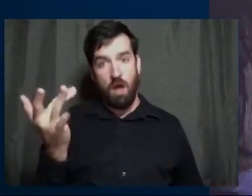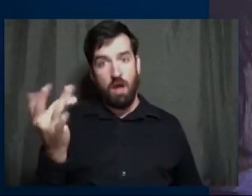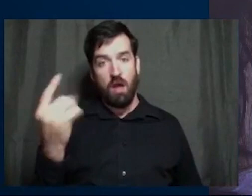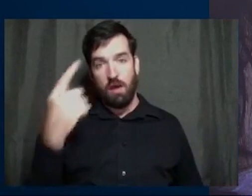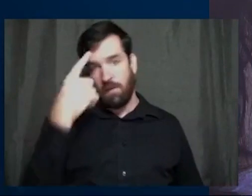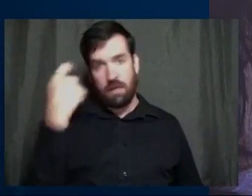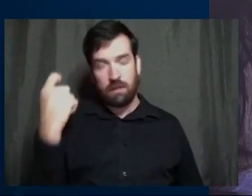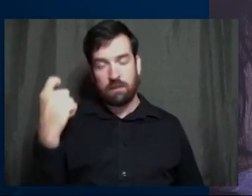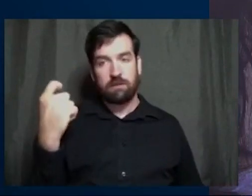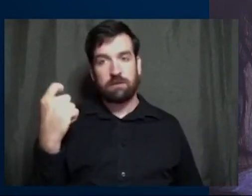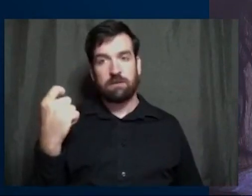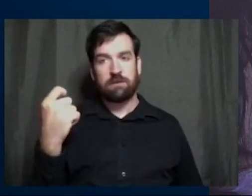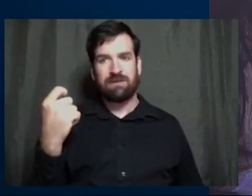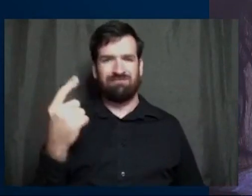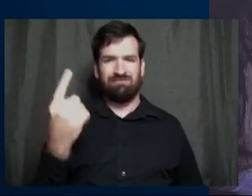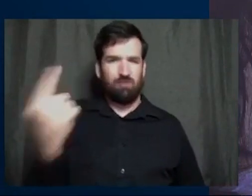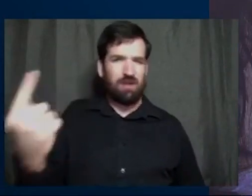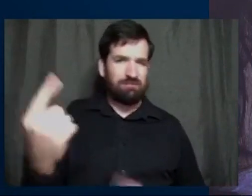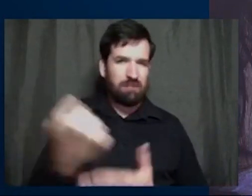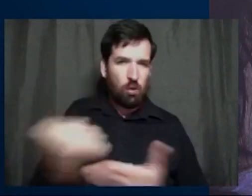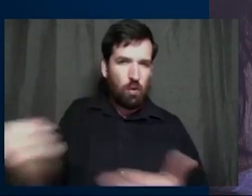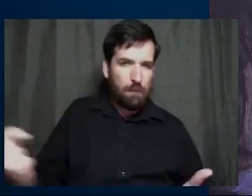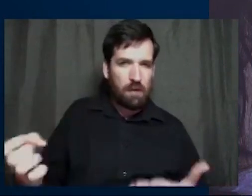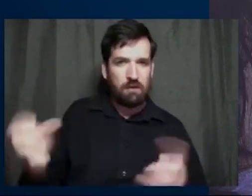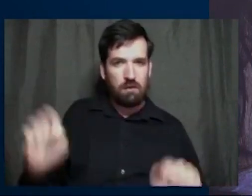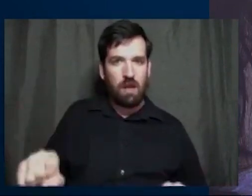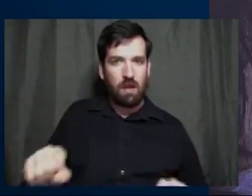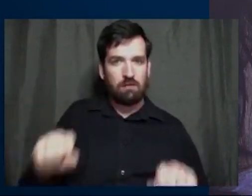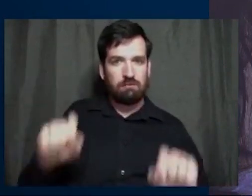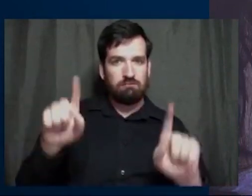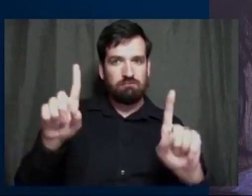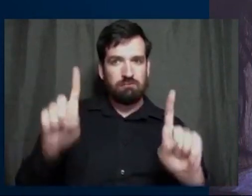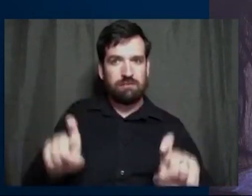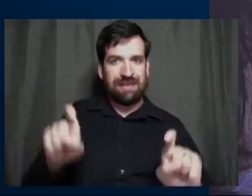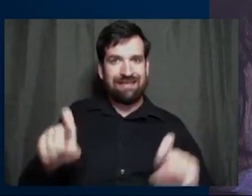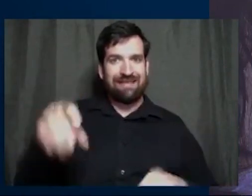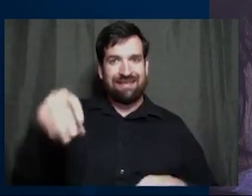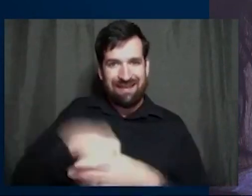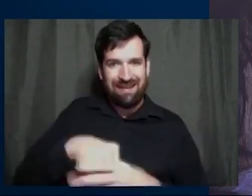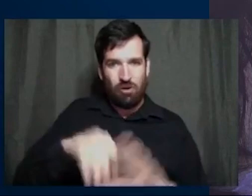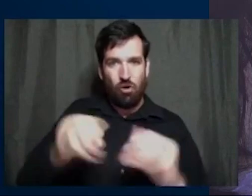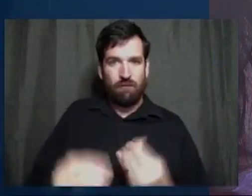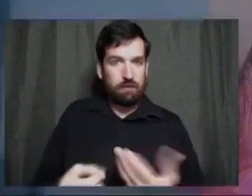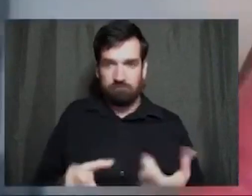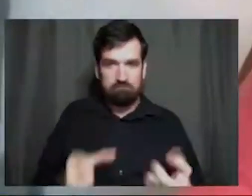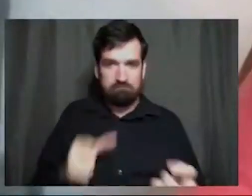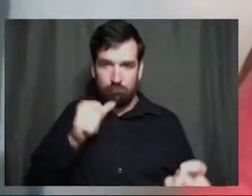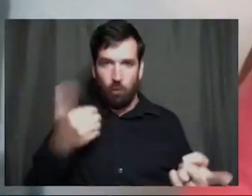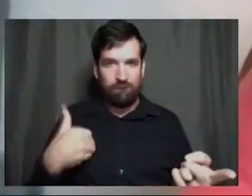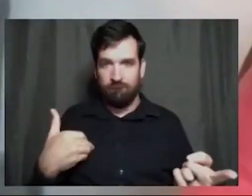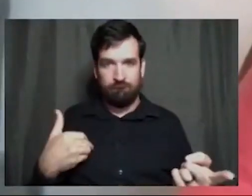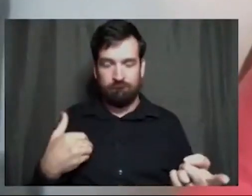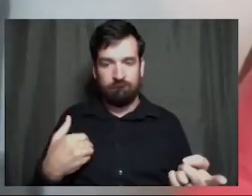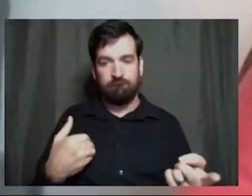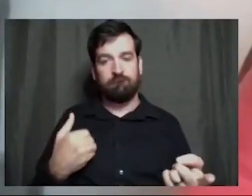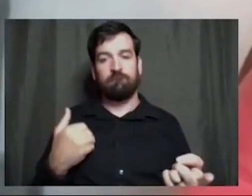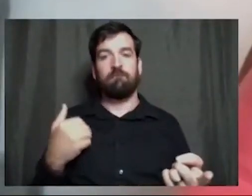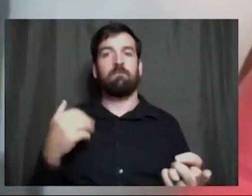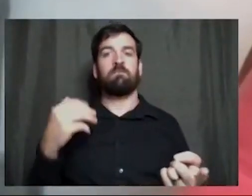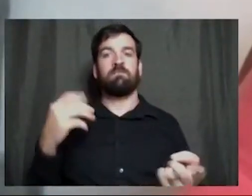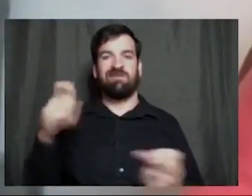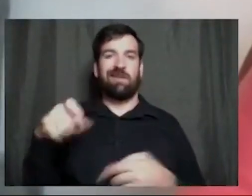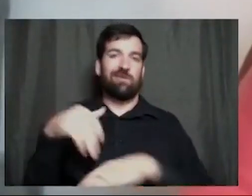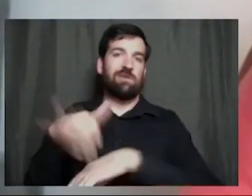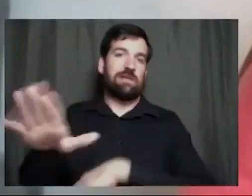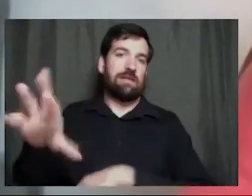a piece of equipment that would allow them to test in office, but they don't have that piece of equipment, so they had to send it